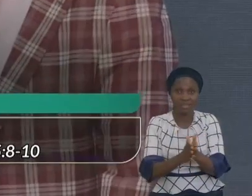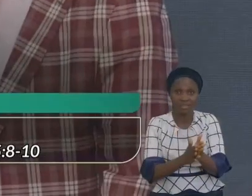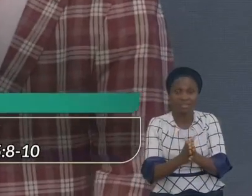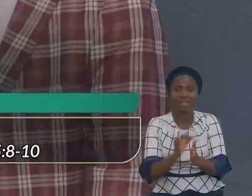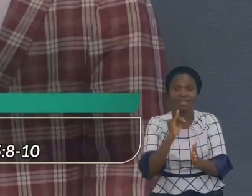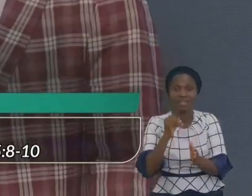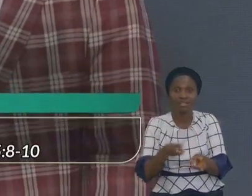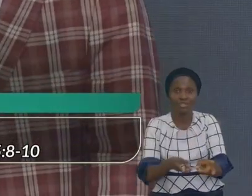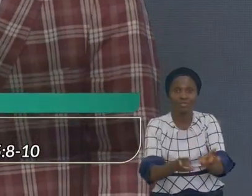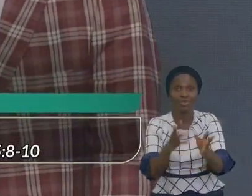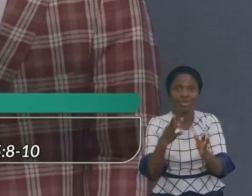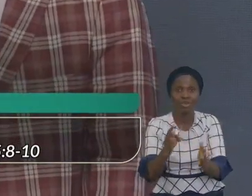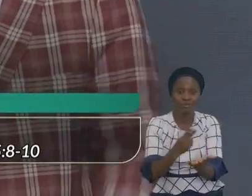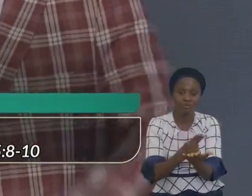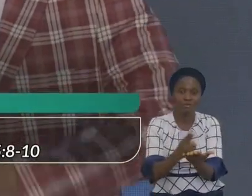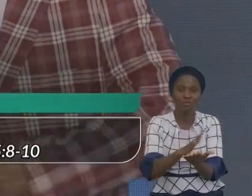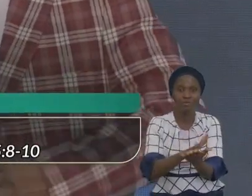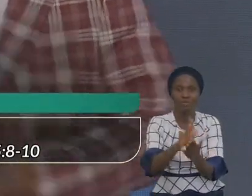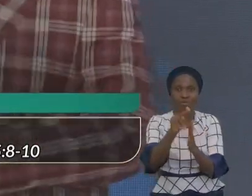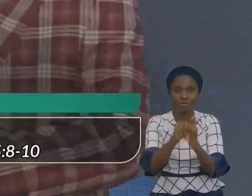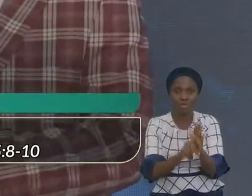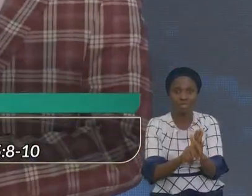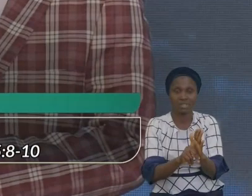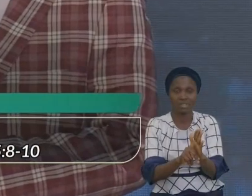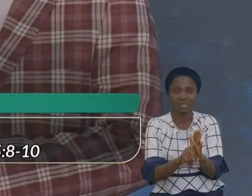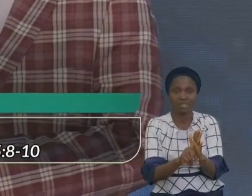And he is the one that has the power